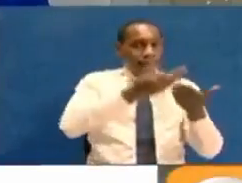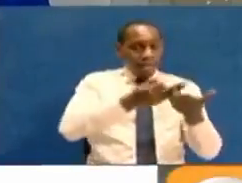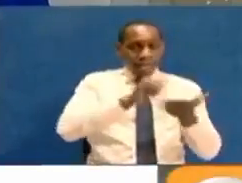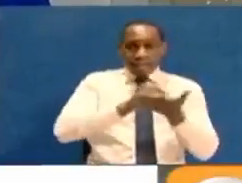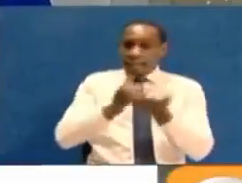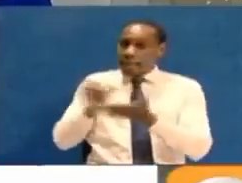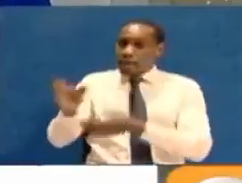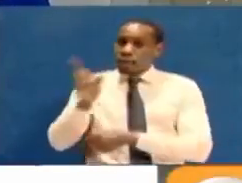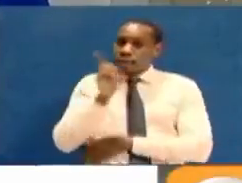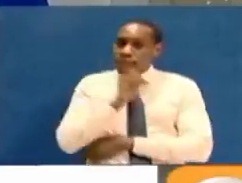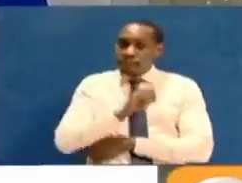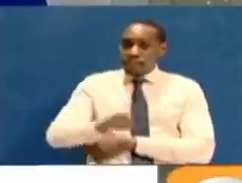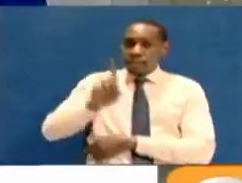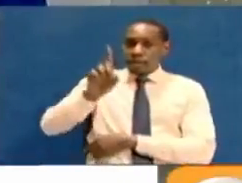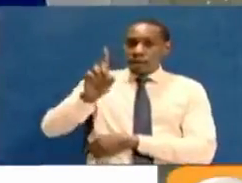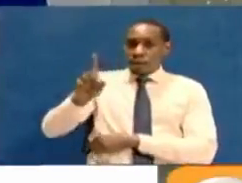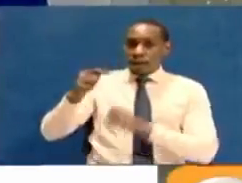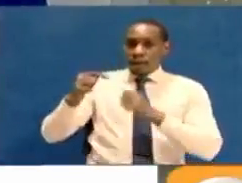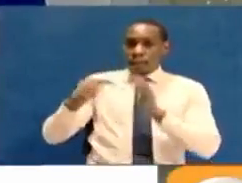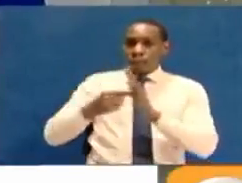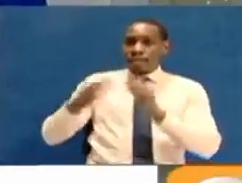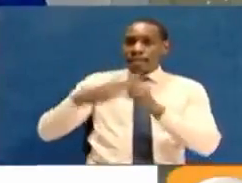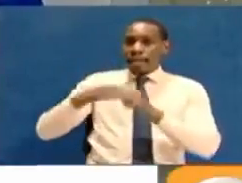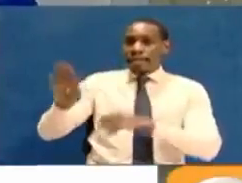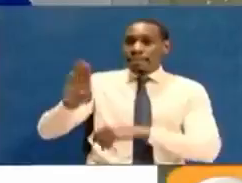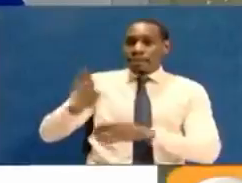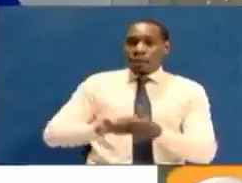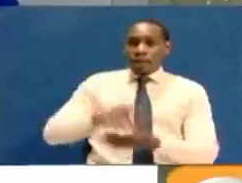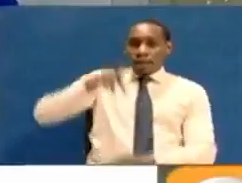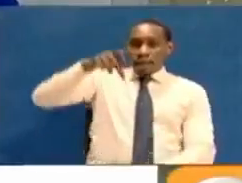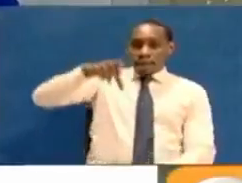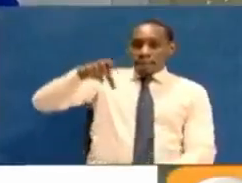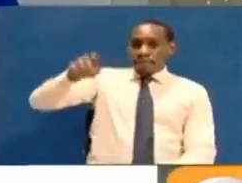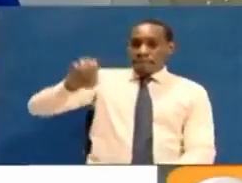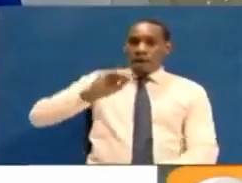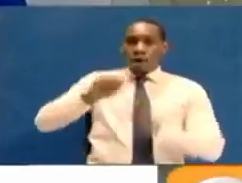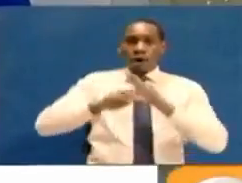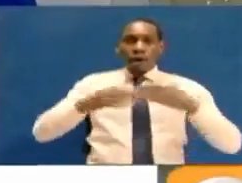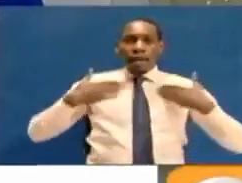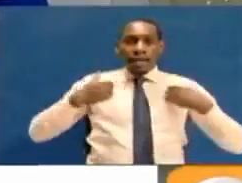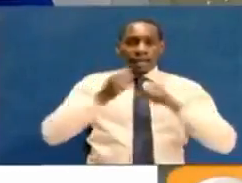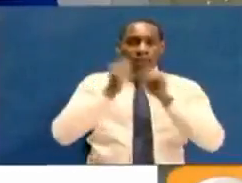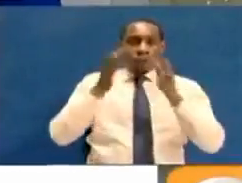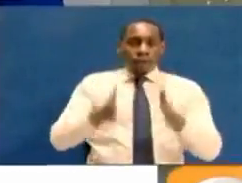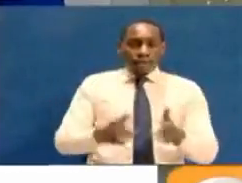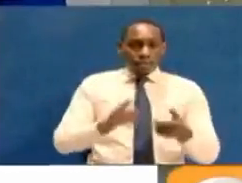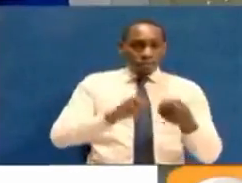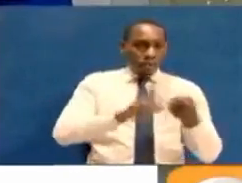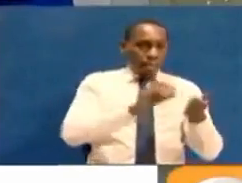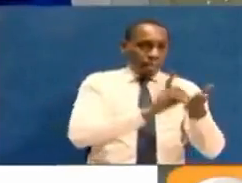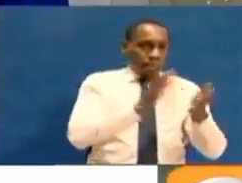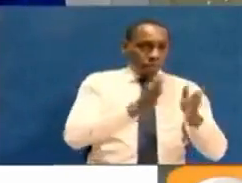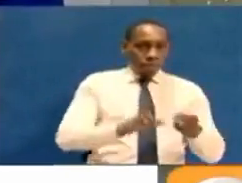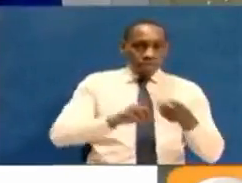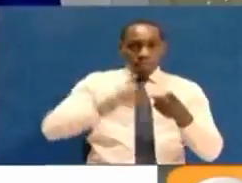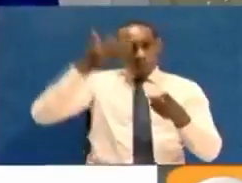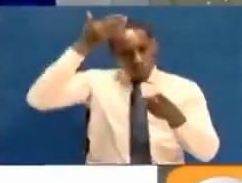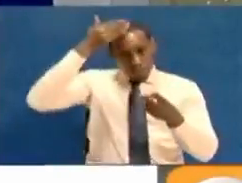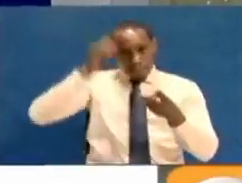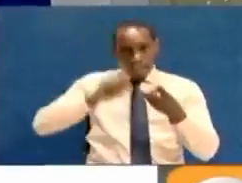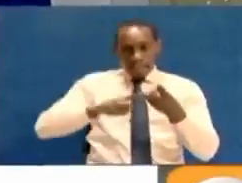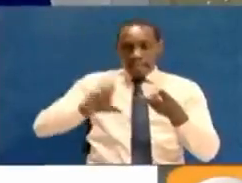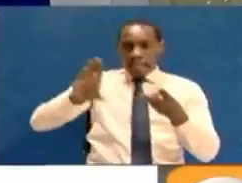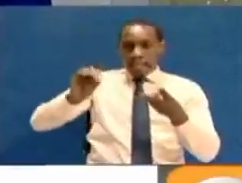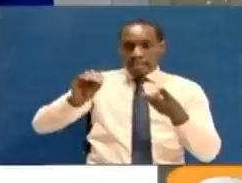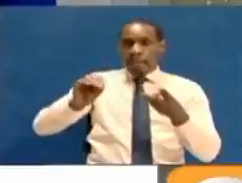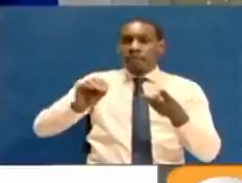aside 1.9 billion shillings for PPEs for all healthcare workers. That is doctors, nurses, clinical officers.